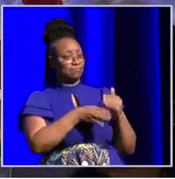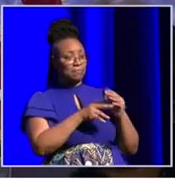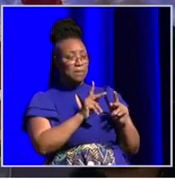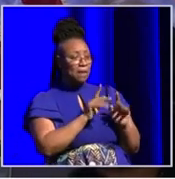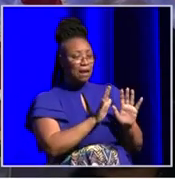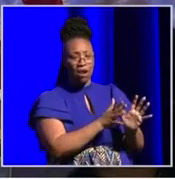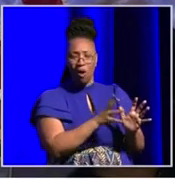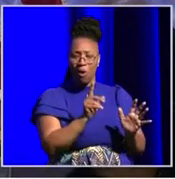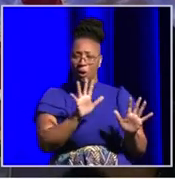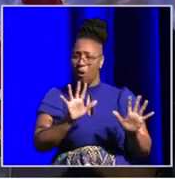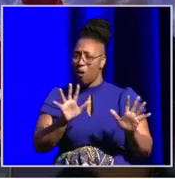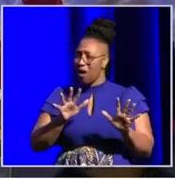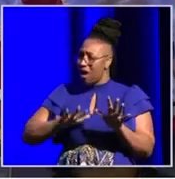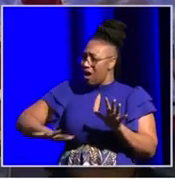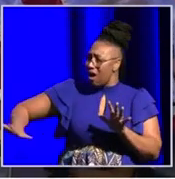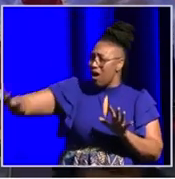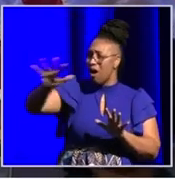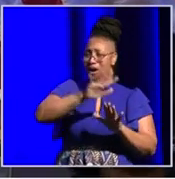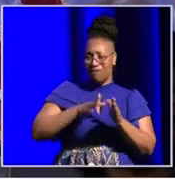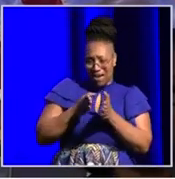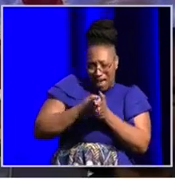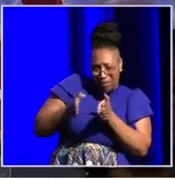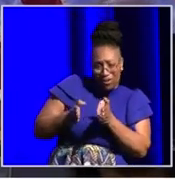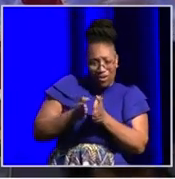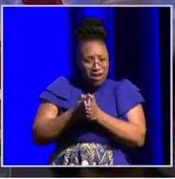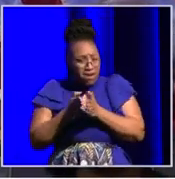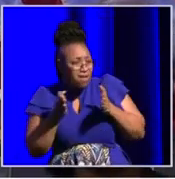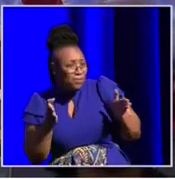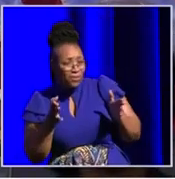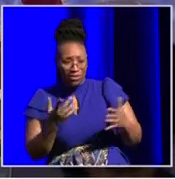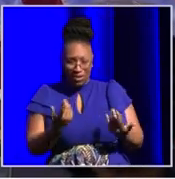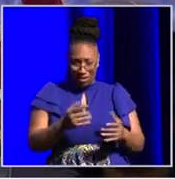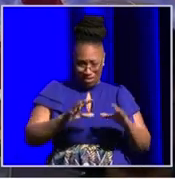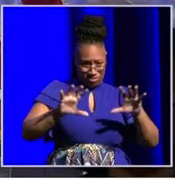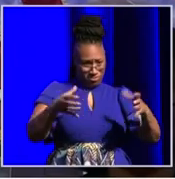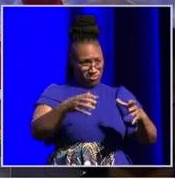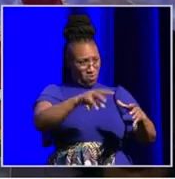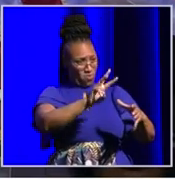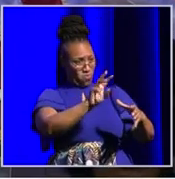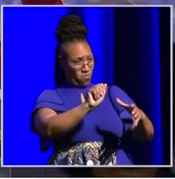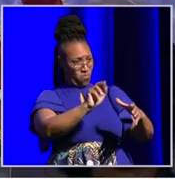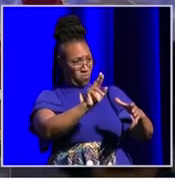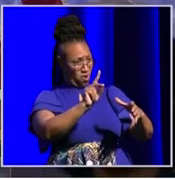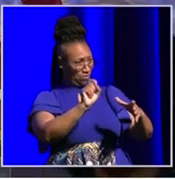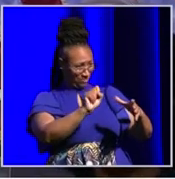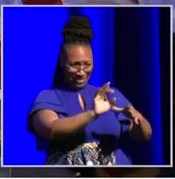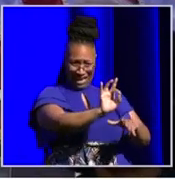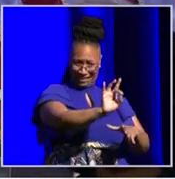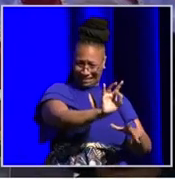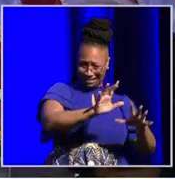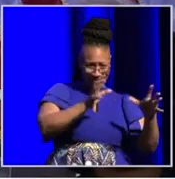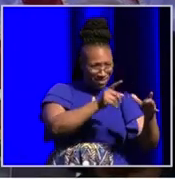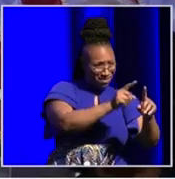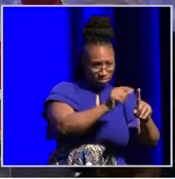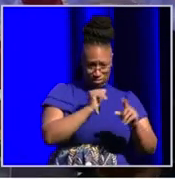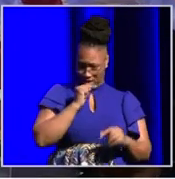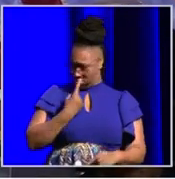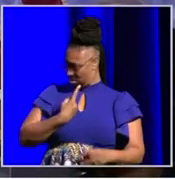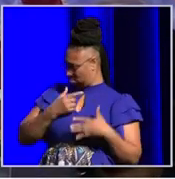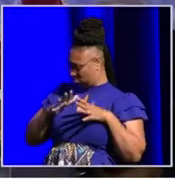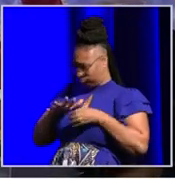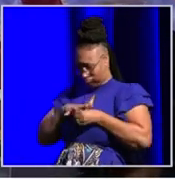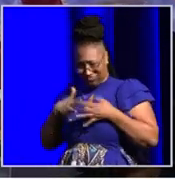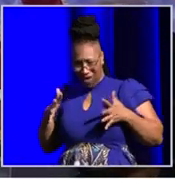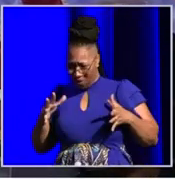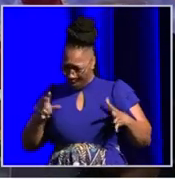in all 8 wards. I did not come to the Wilson Building a decade ago by myself. Residents of Ward 5 put their faith in me,